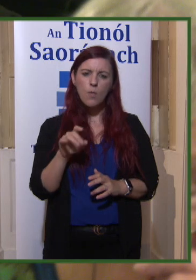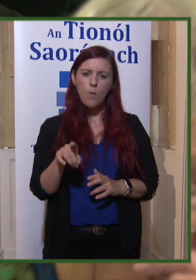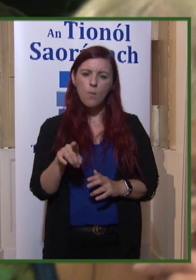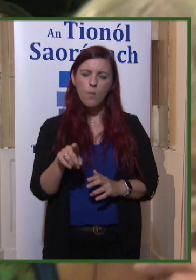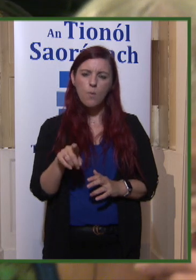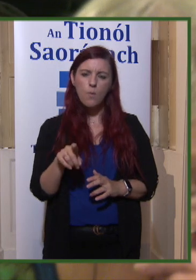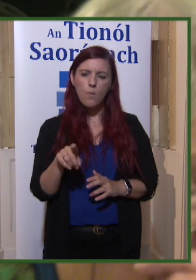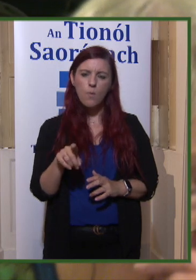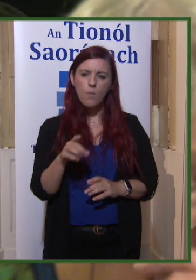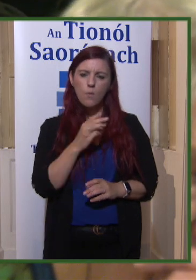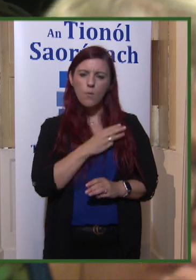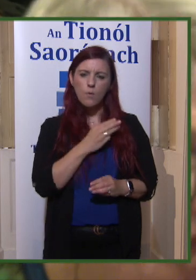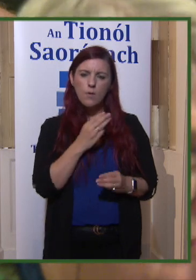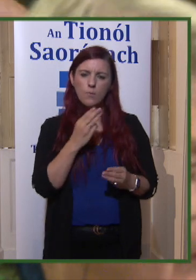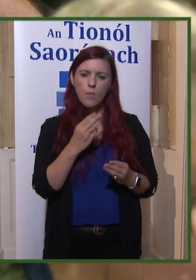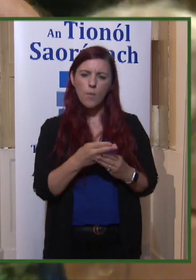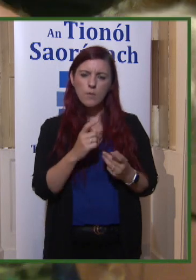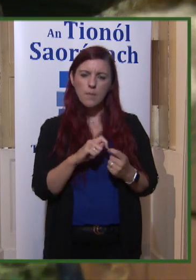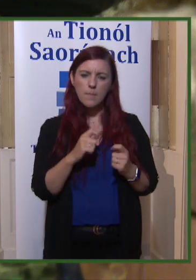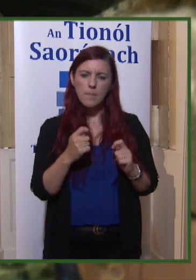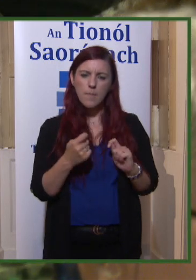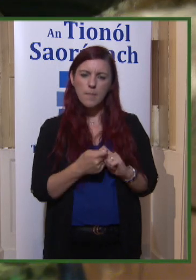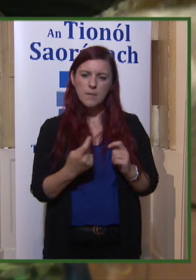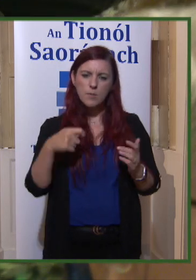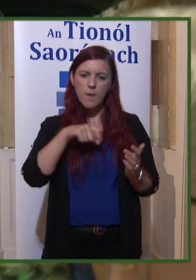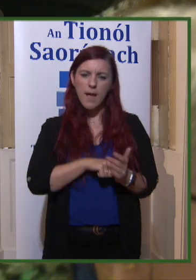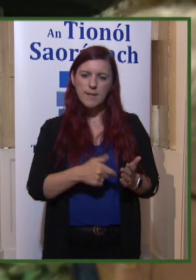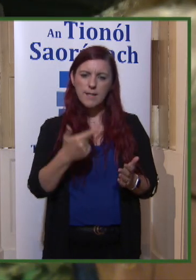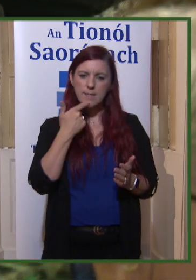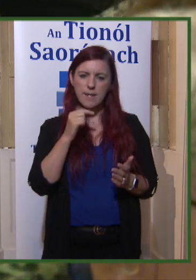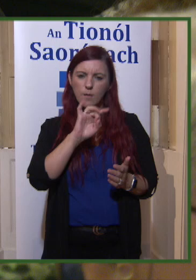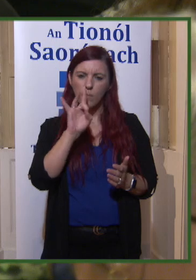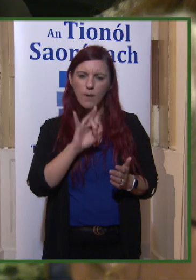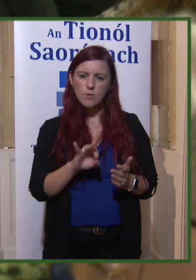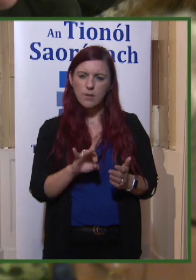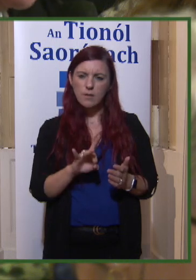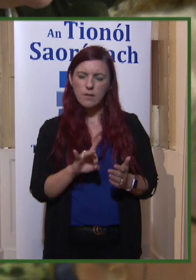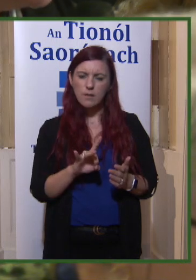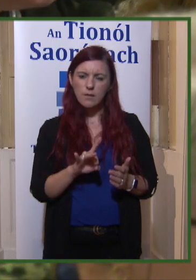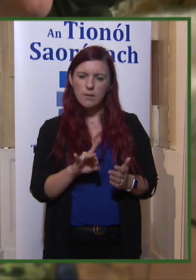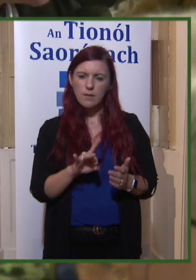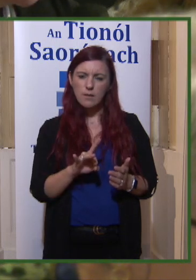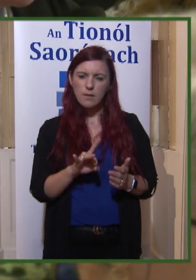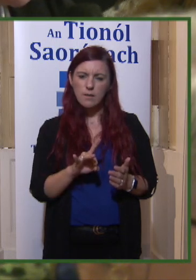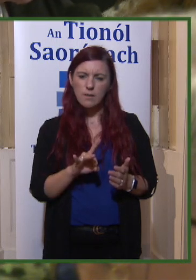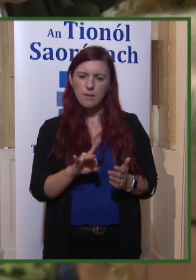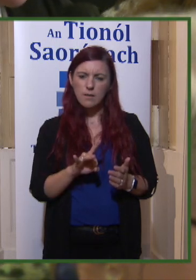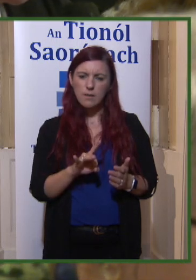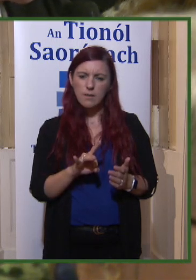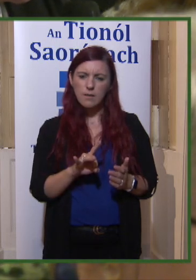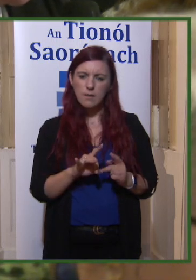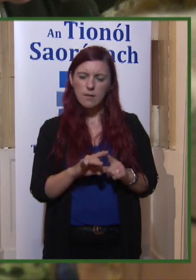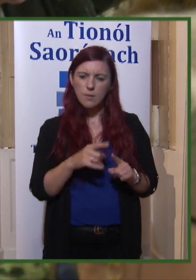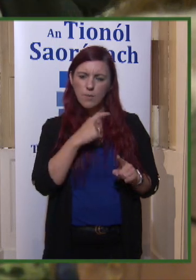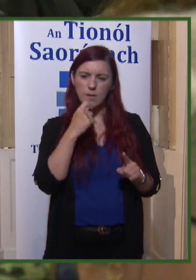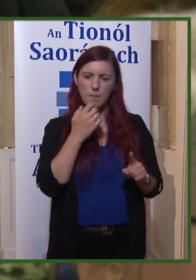my proposed amendment is that you add a second question. The first one reads, must be nominated by a